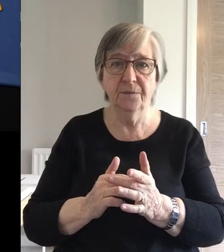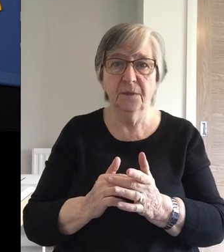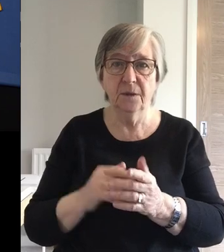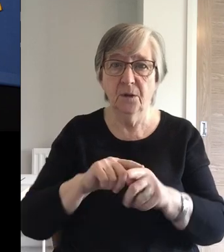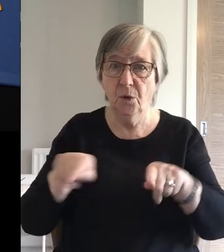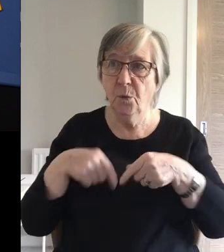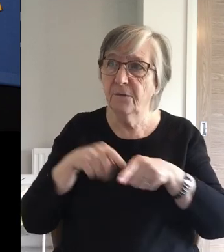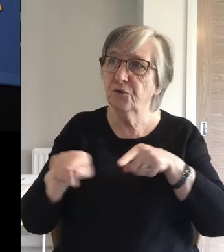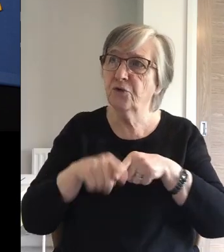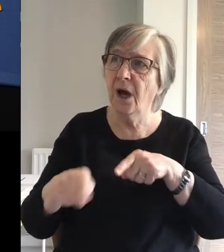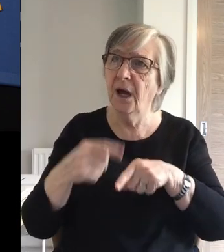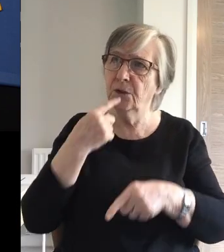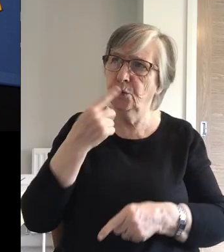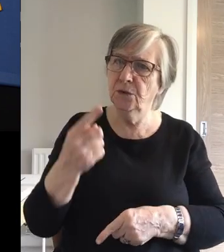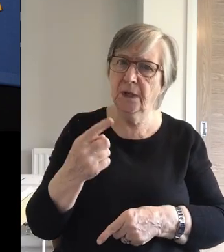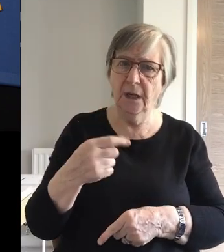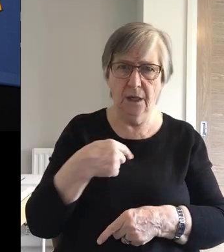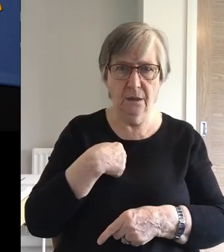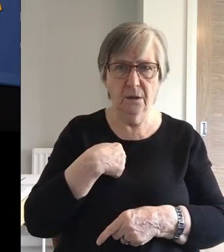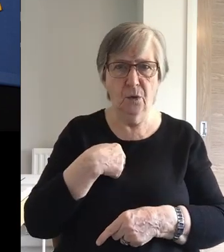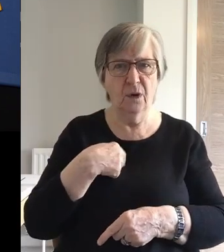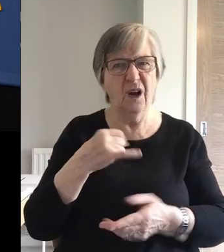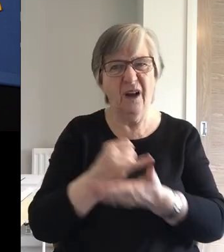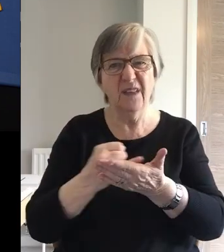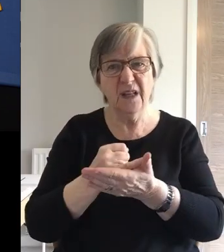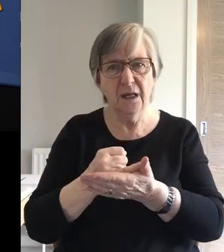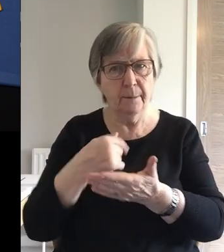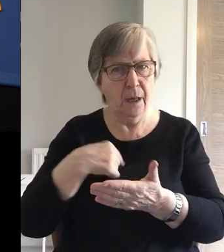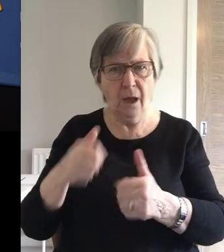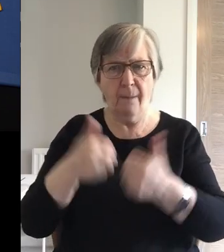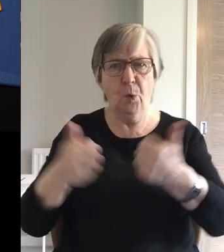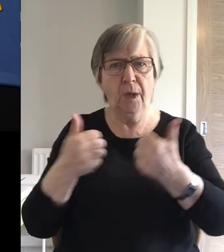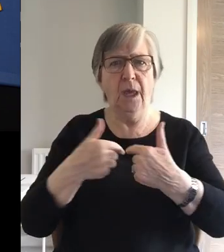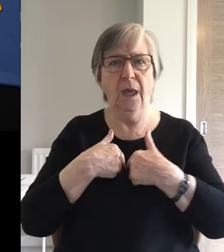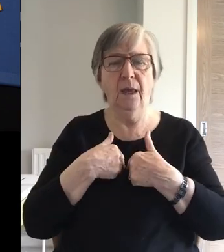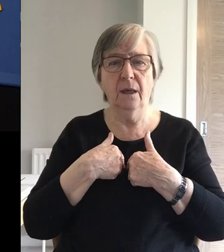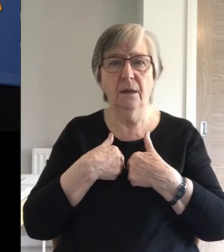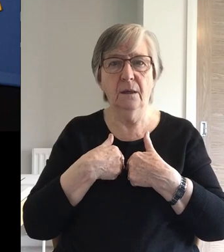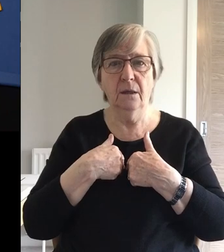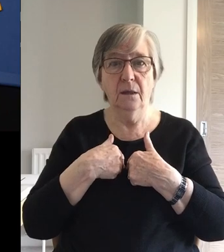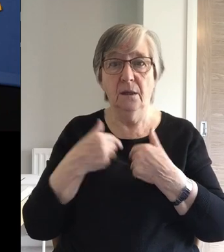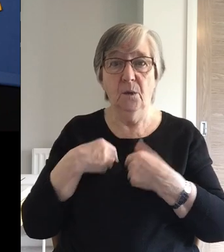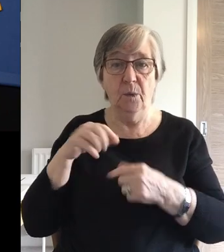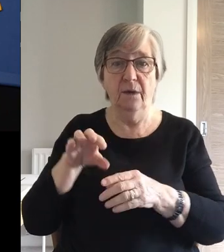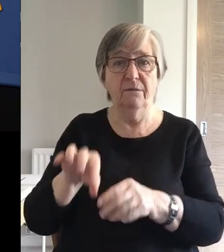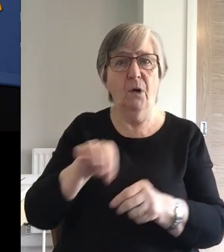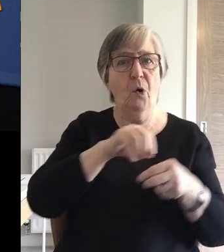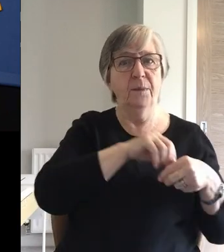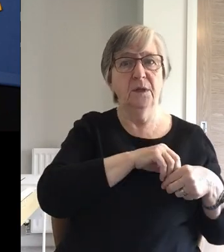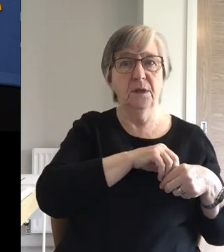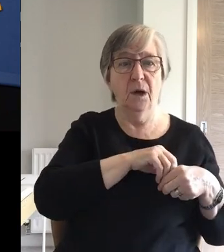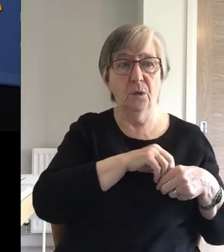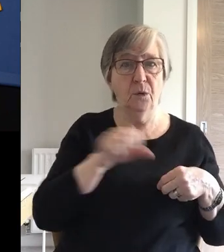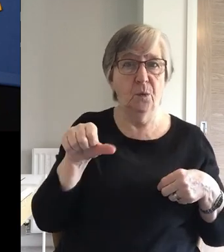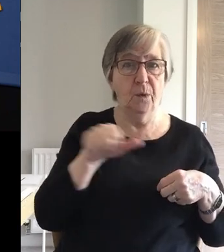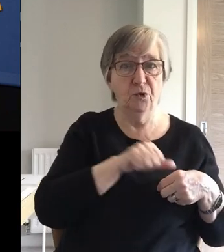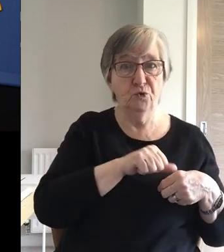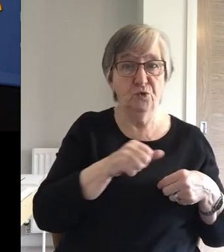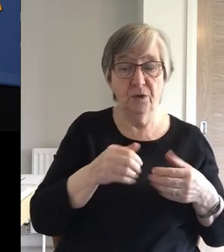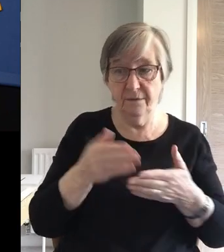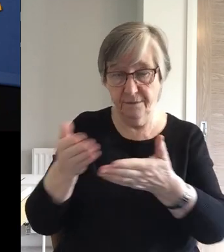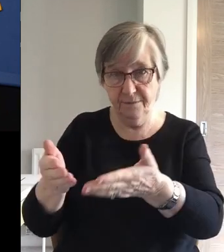We've tried to justify ourselves when we've sinned. And we've opted out when we should have cared and served.